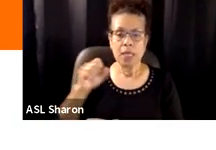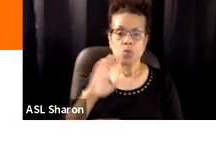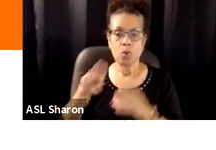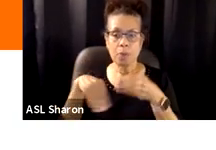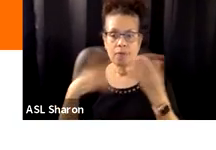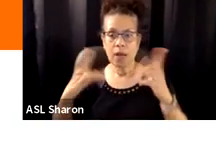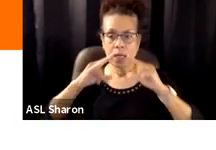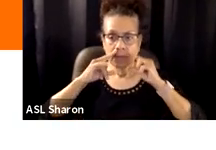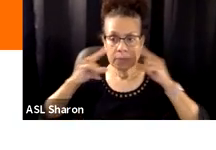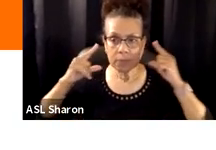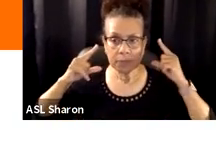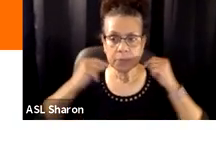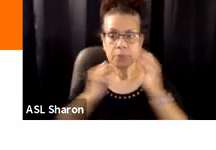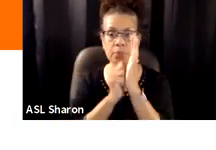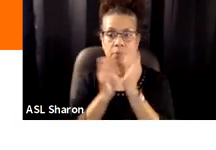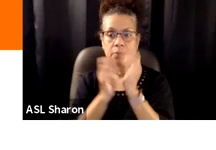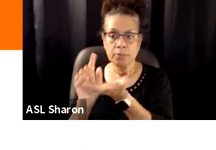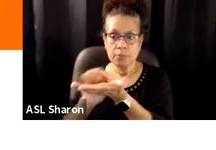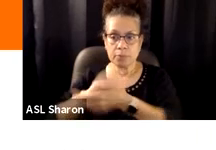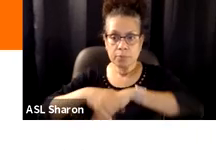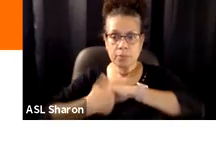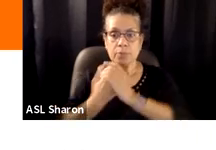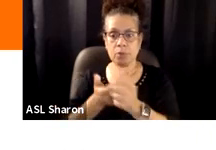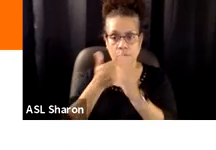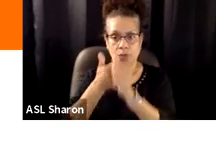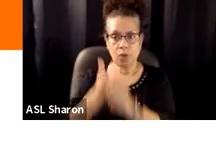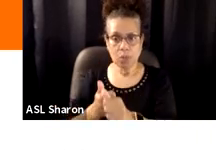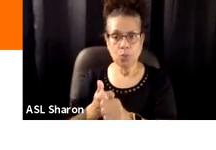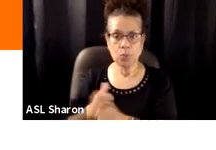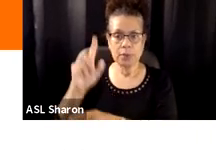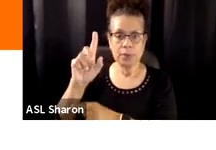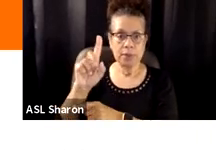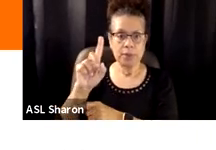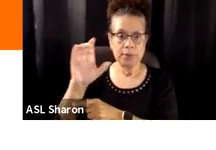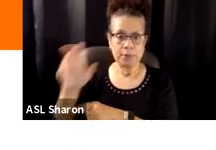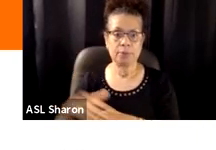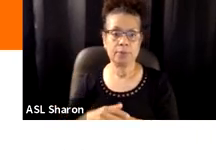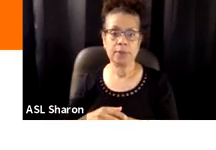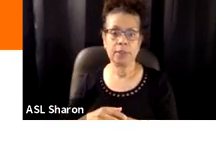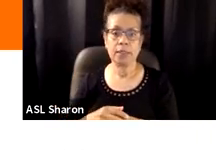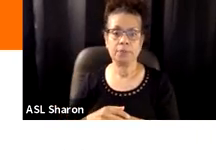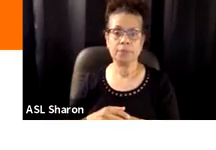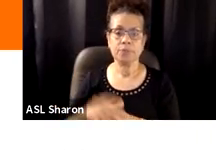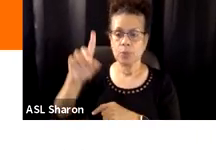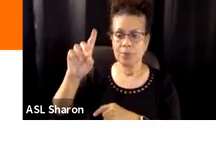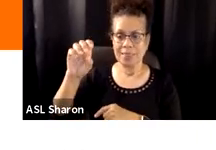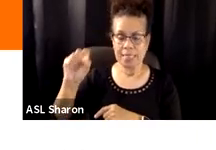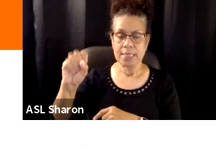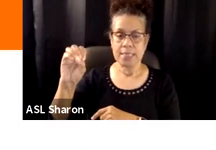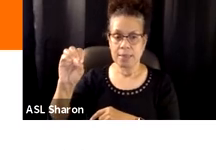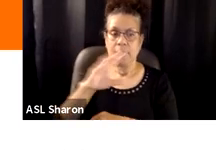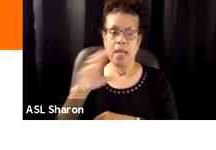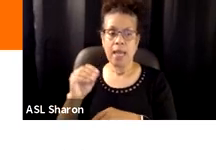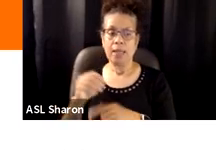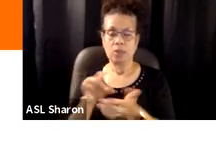in accordance with deci and cdc guidance dps will install and maintain air quality data loggers to track